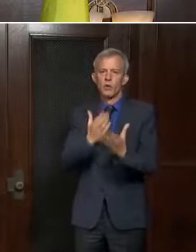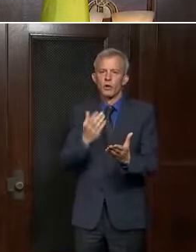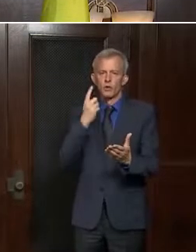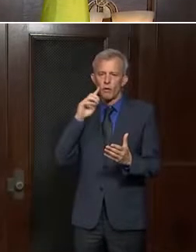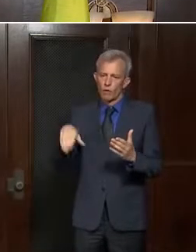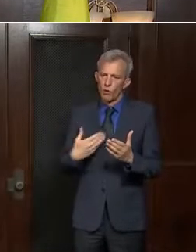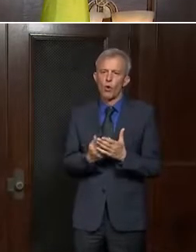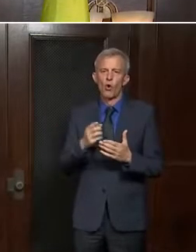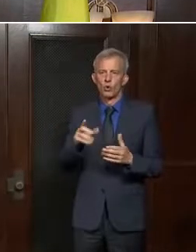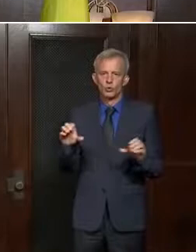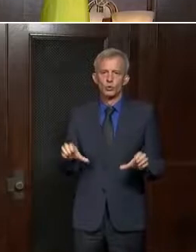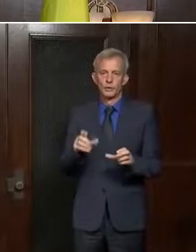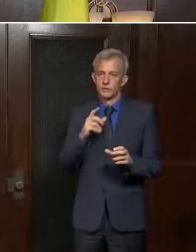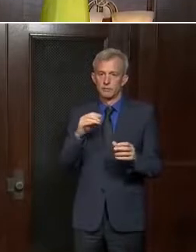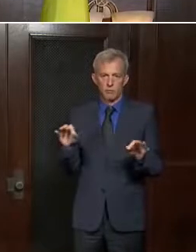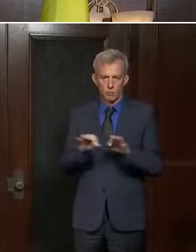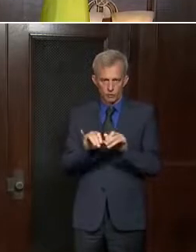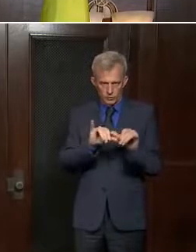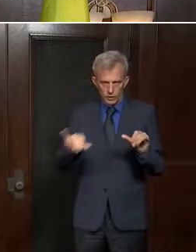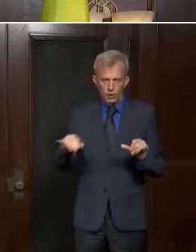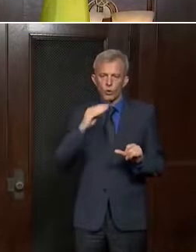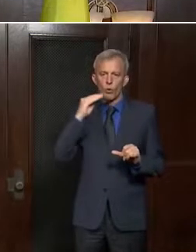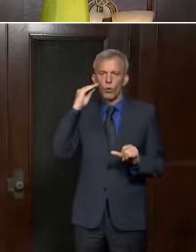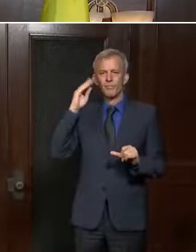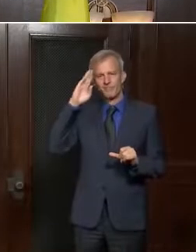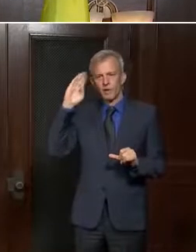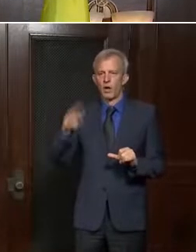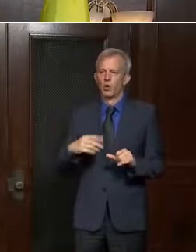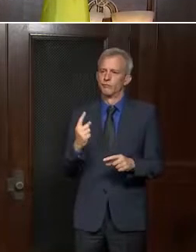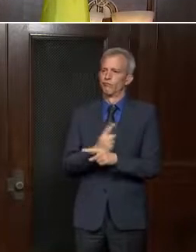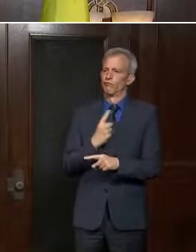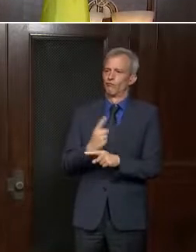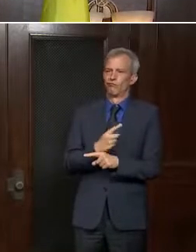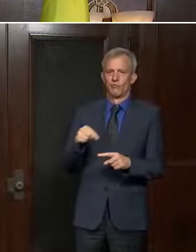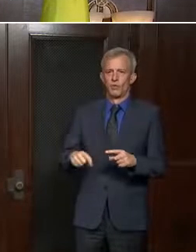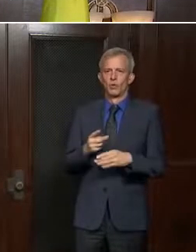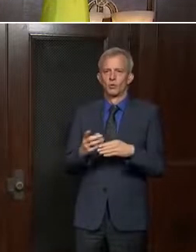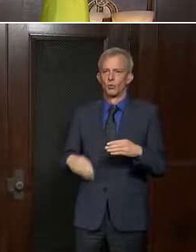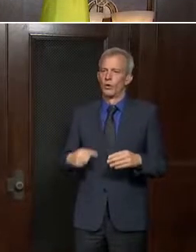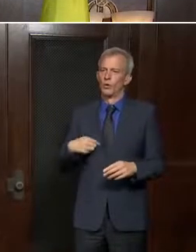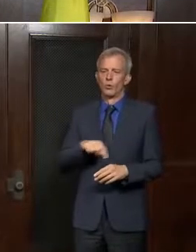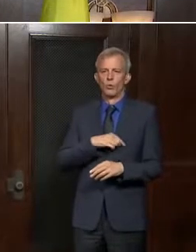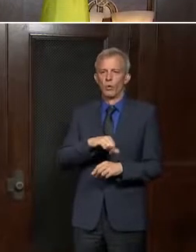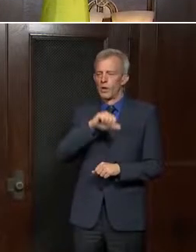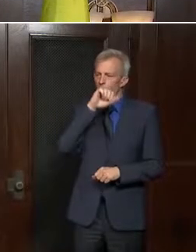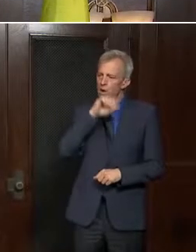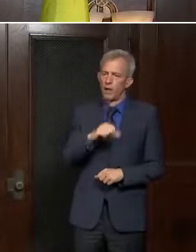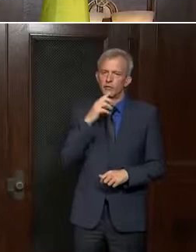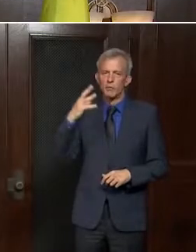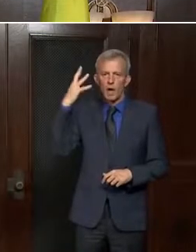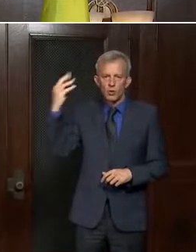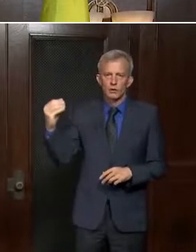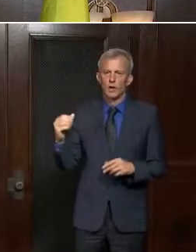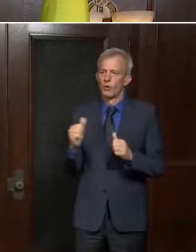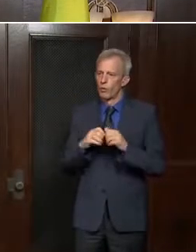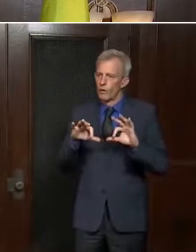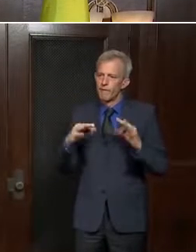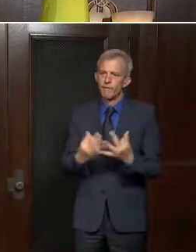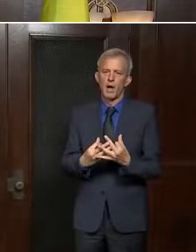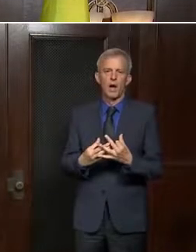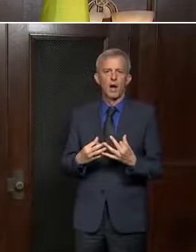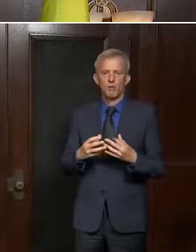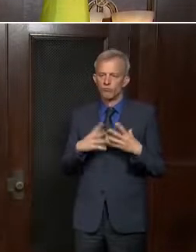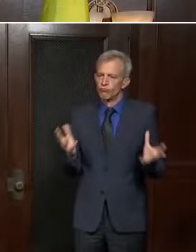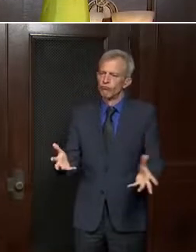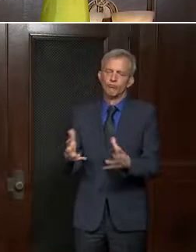did to stay at home when I know this was traditionally a weekend we would have loved to be outside, to be with family, over dinners. Thank